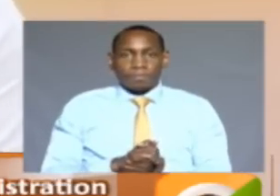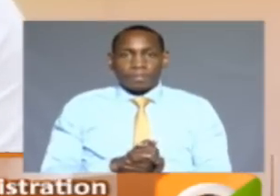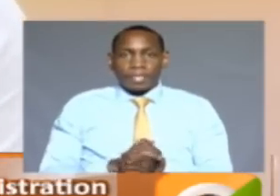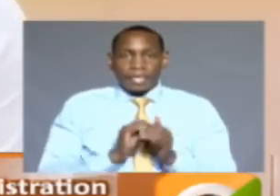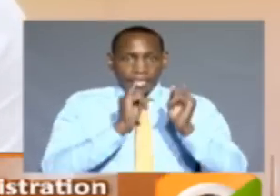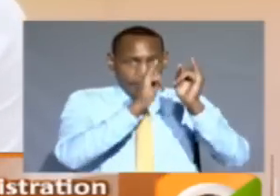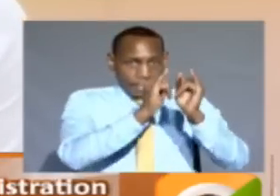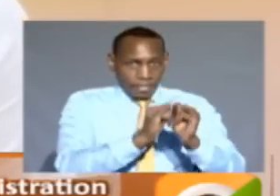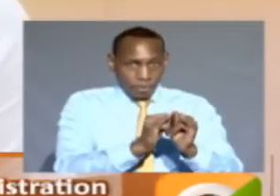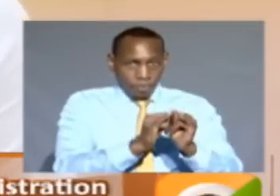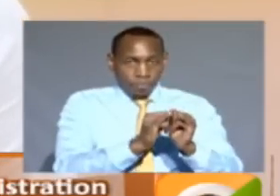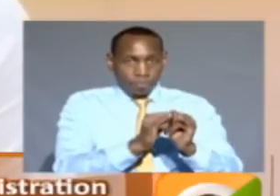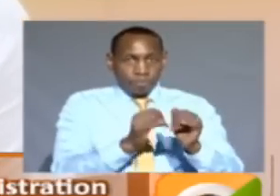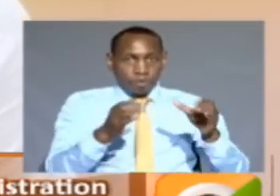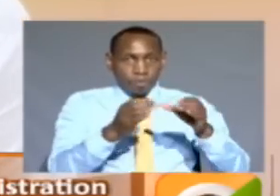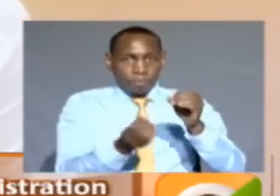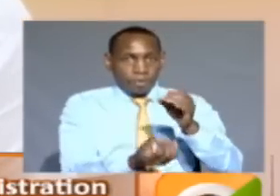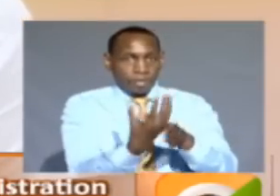new formations.